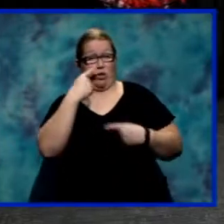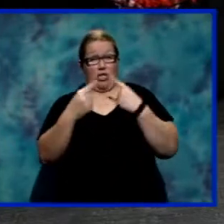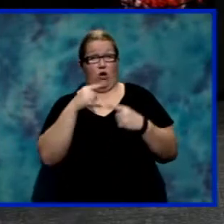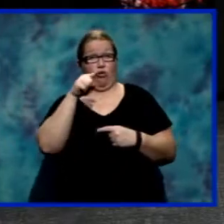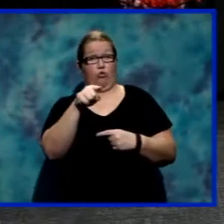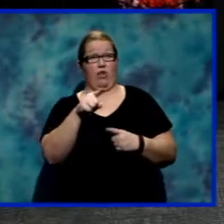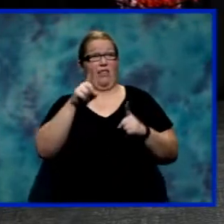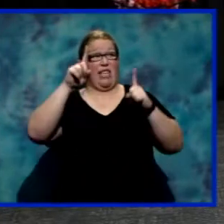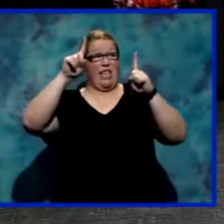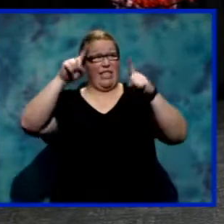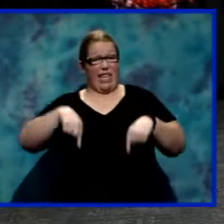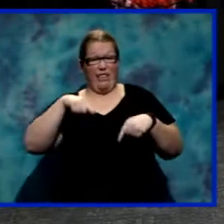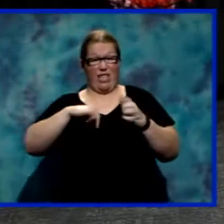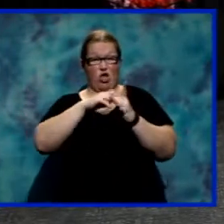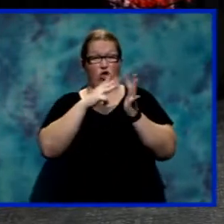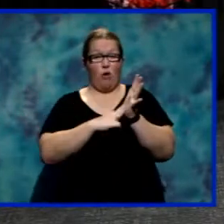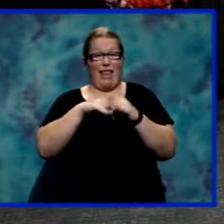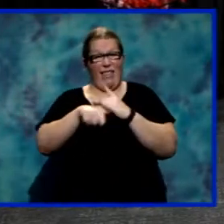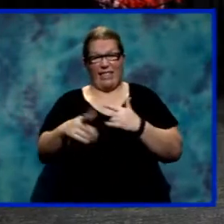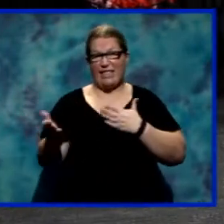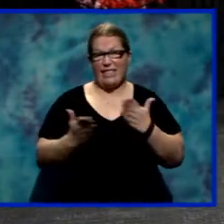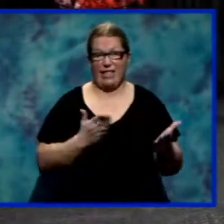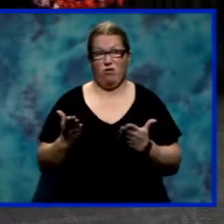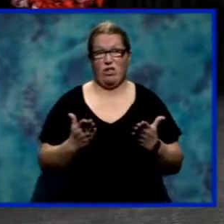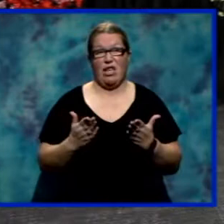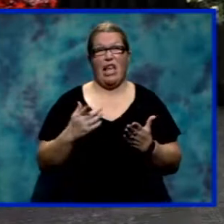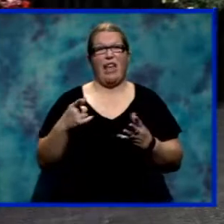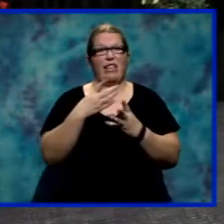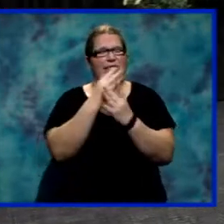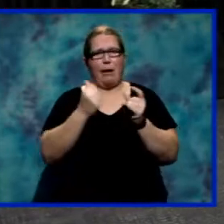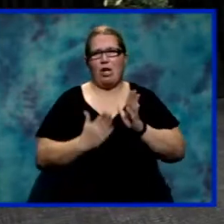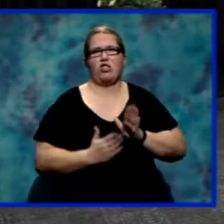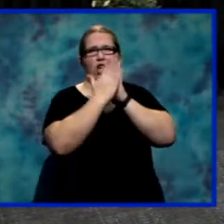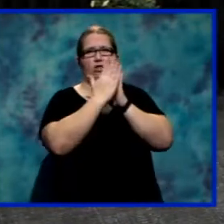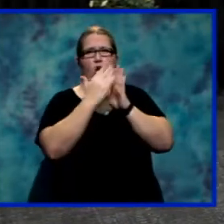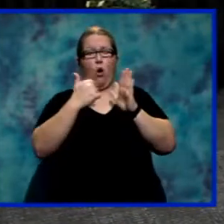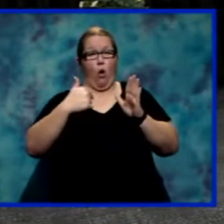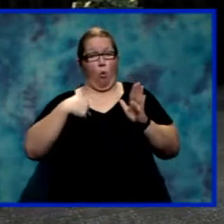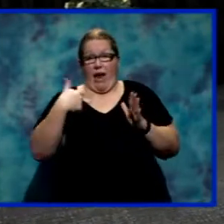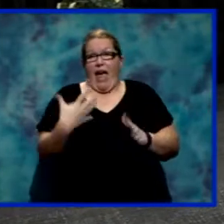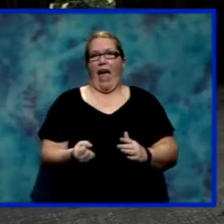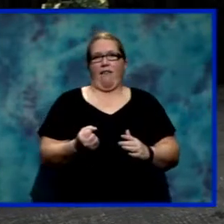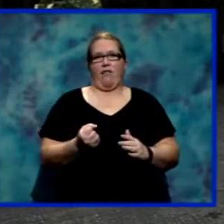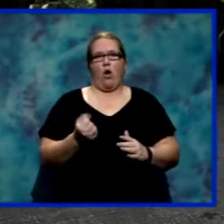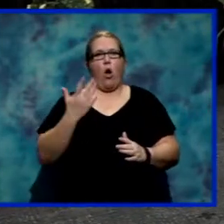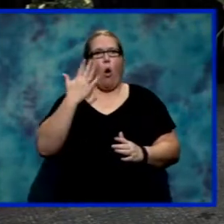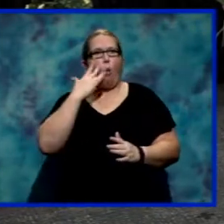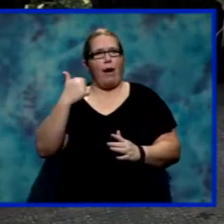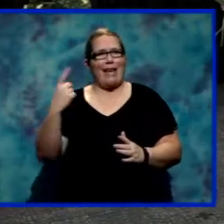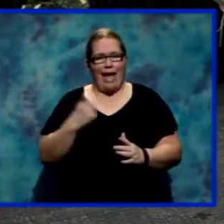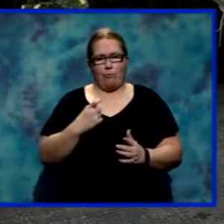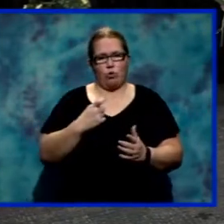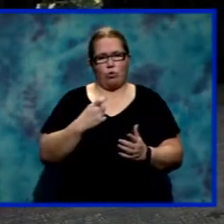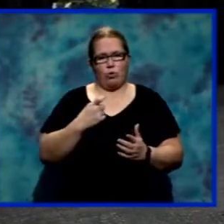the start of this last sermon in this series that there are some challenges that we are confronted with when it comes to experiencing